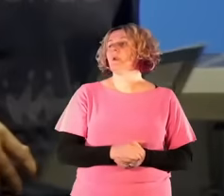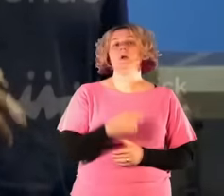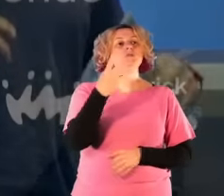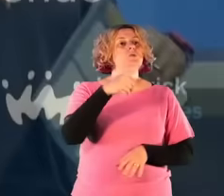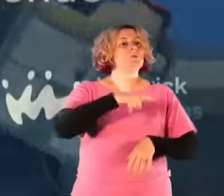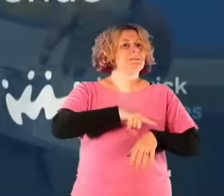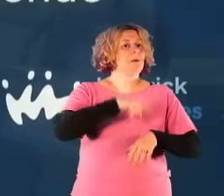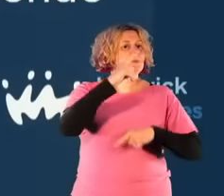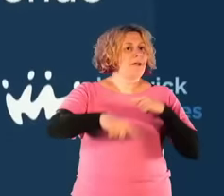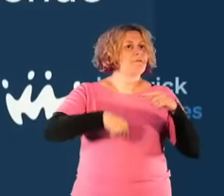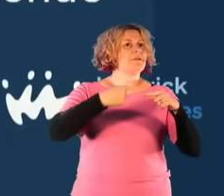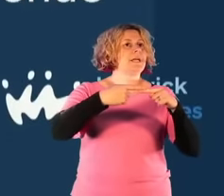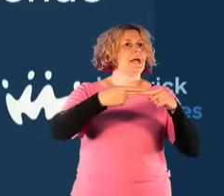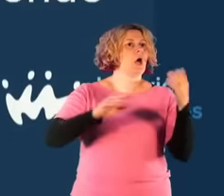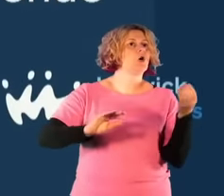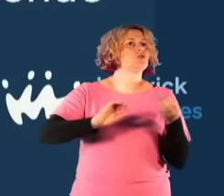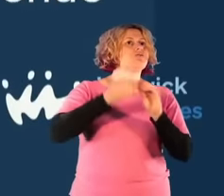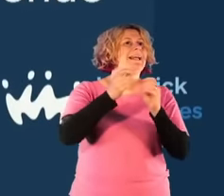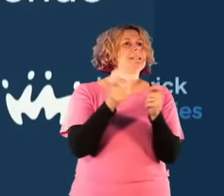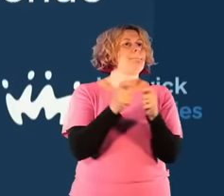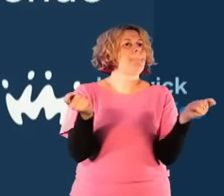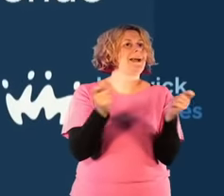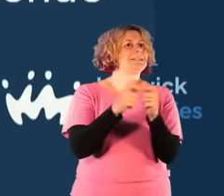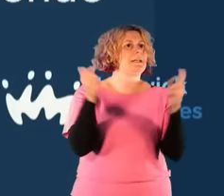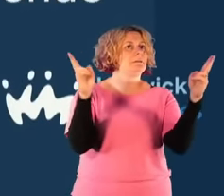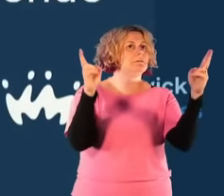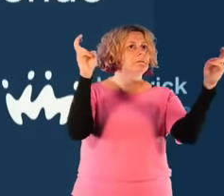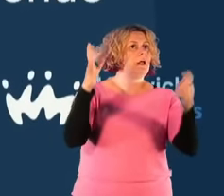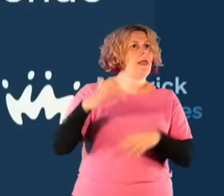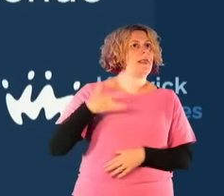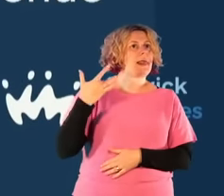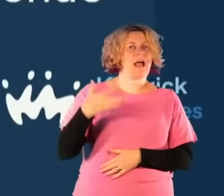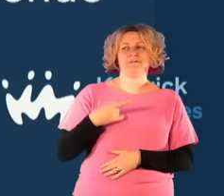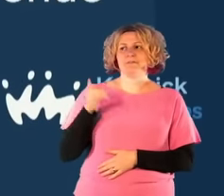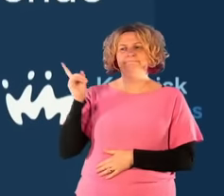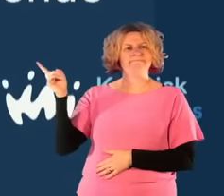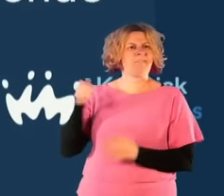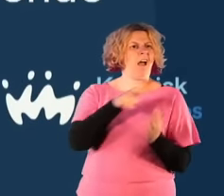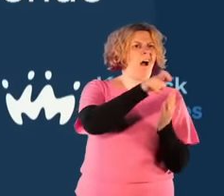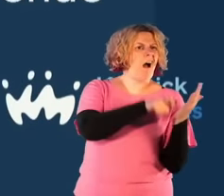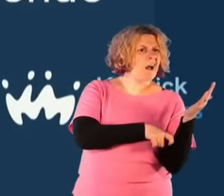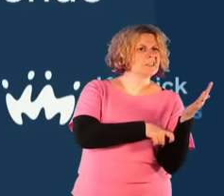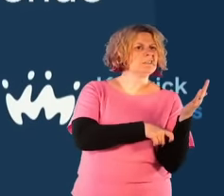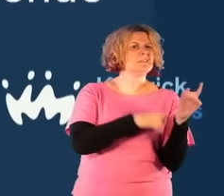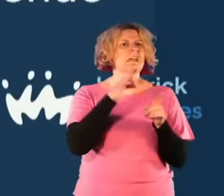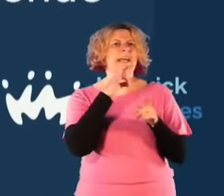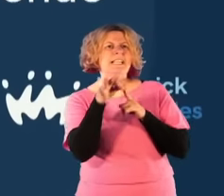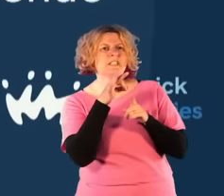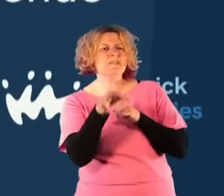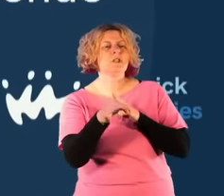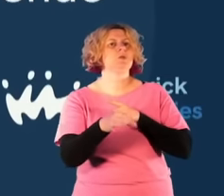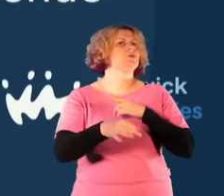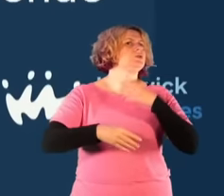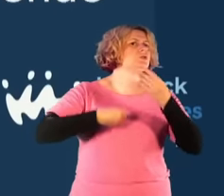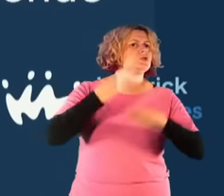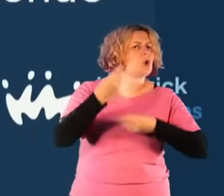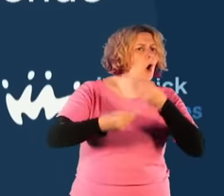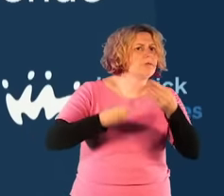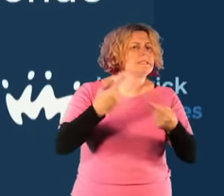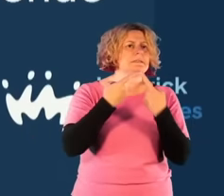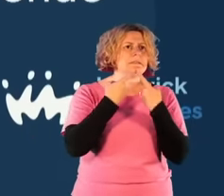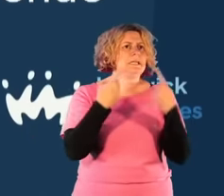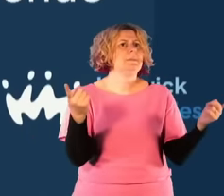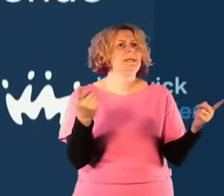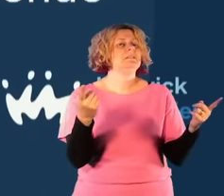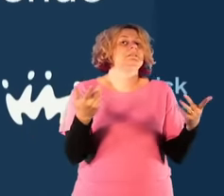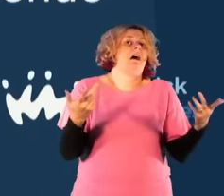Magazine, which has all sorts of articles and interviews, test me stories, as well as kind of money-saving advice, some recipes, these